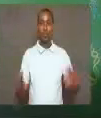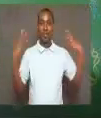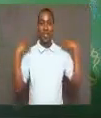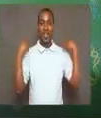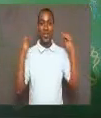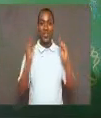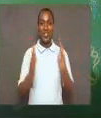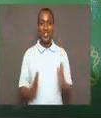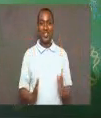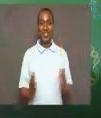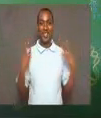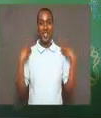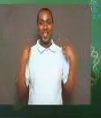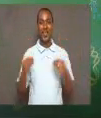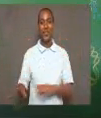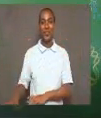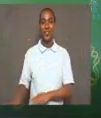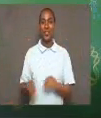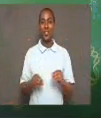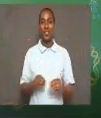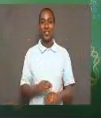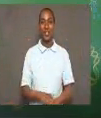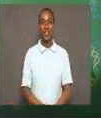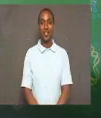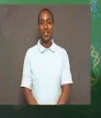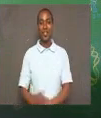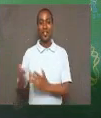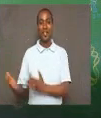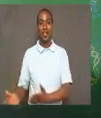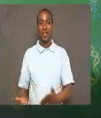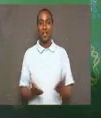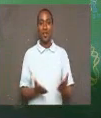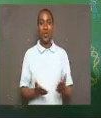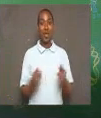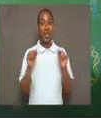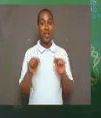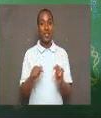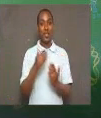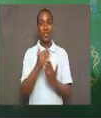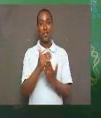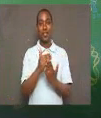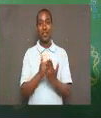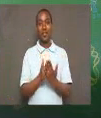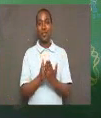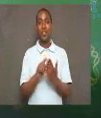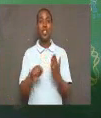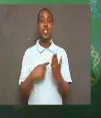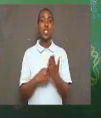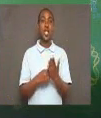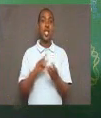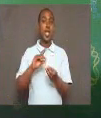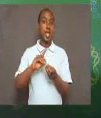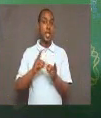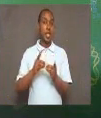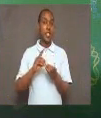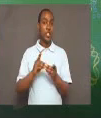Hello, teacher. Hello, students. Welcome to today's lesson on digestion